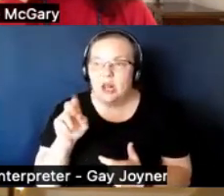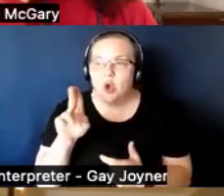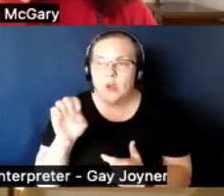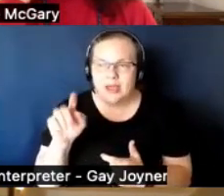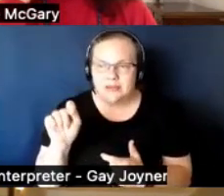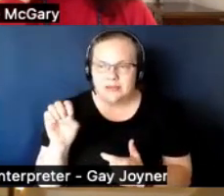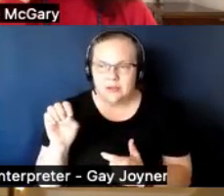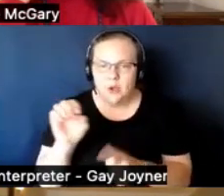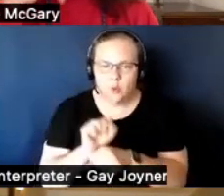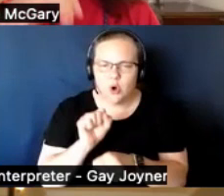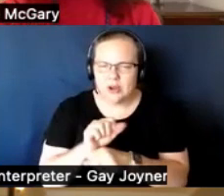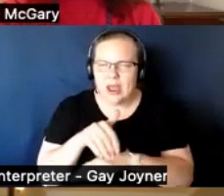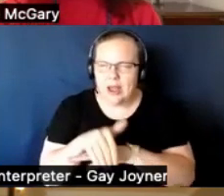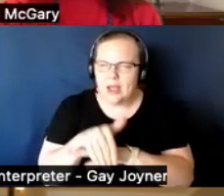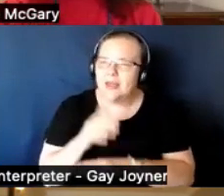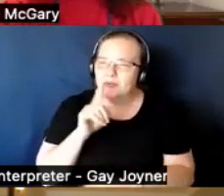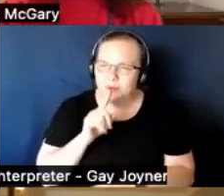yeah. Yeah.